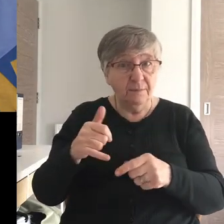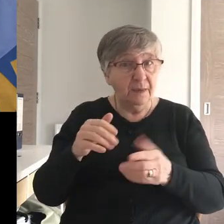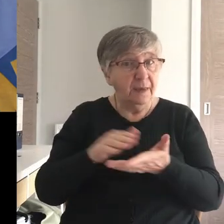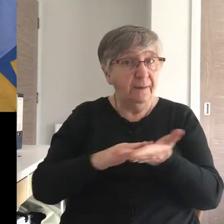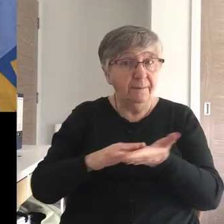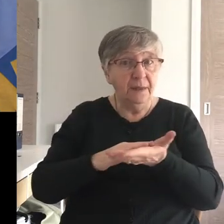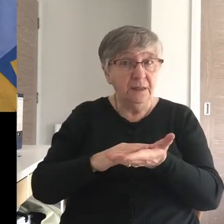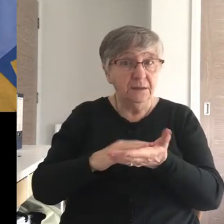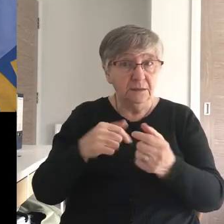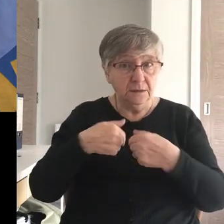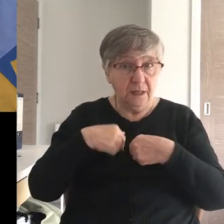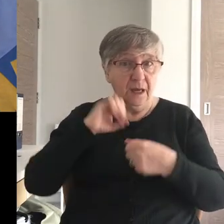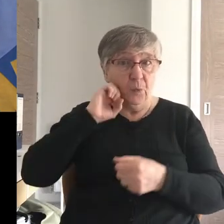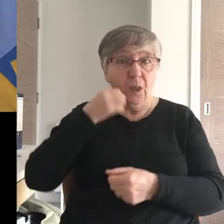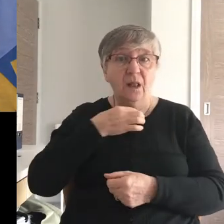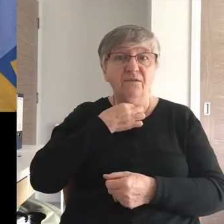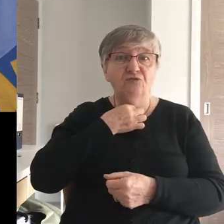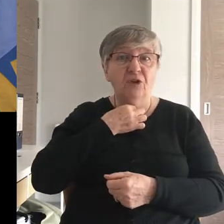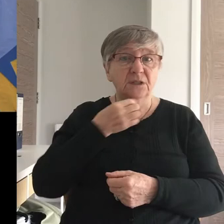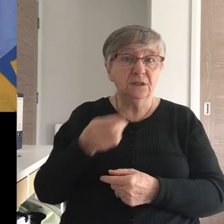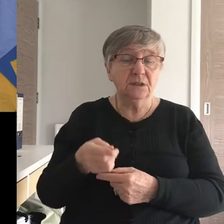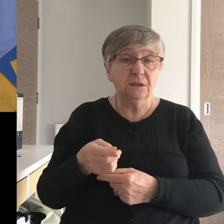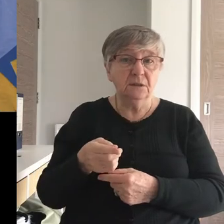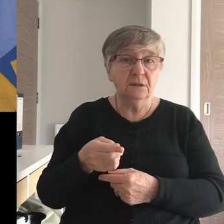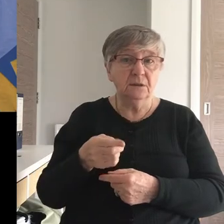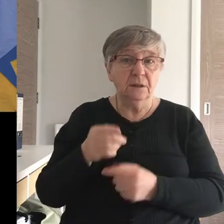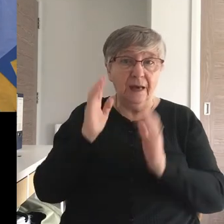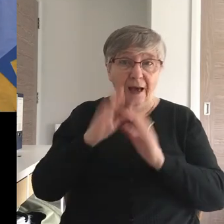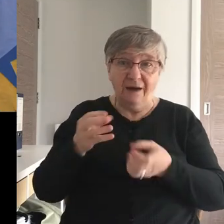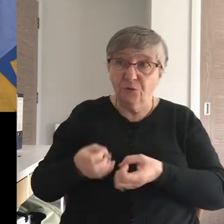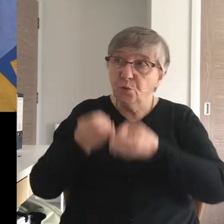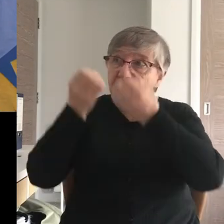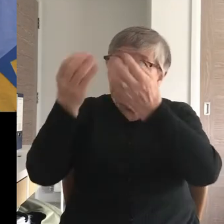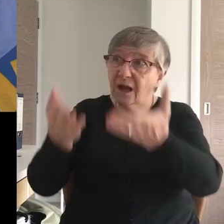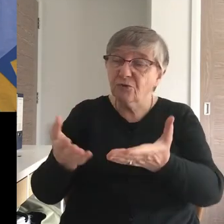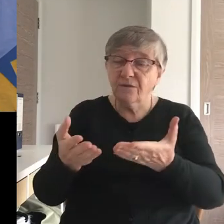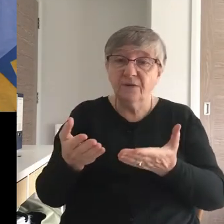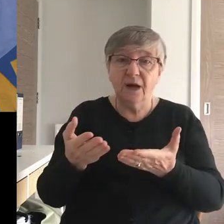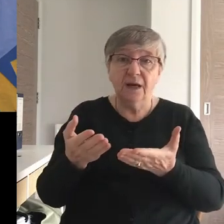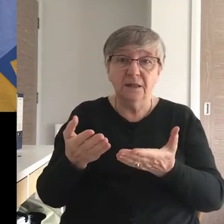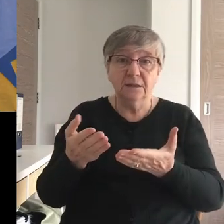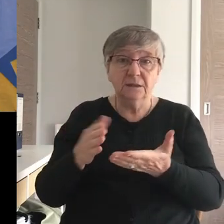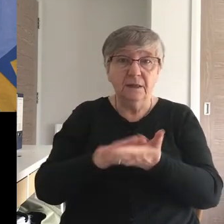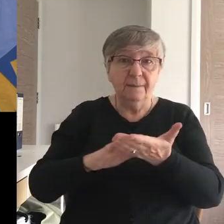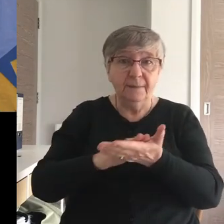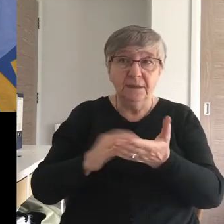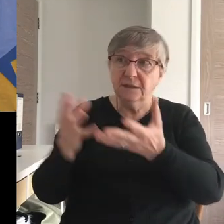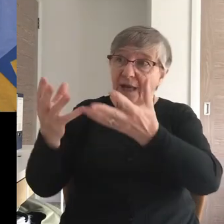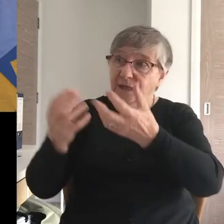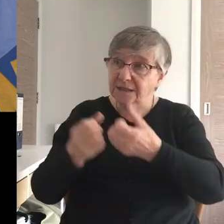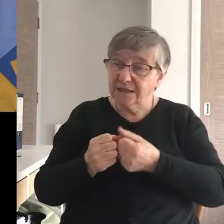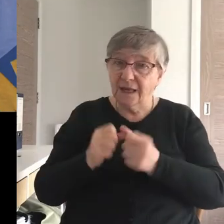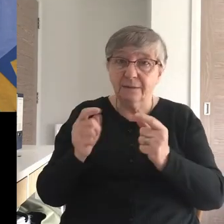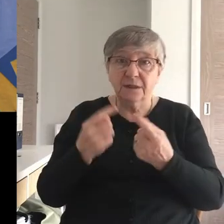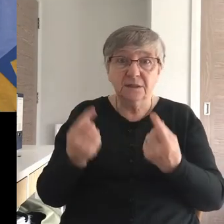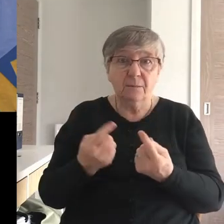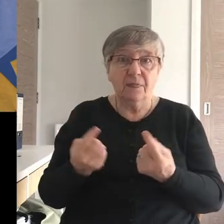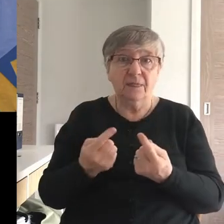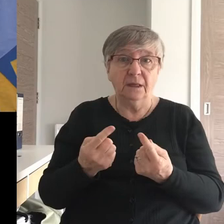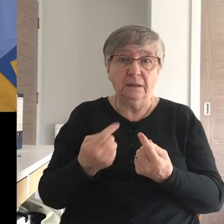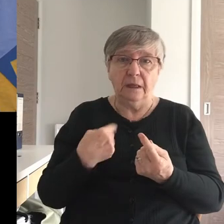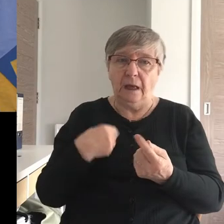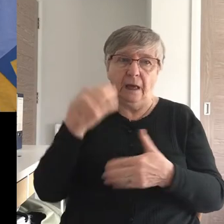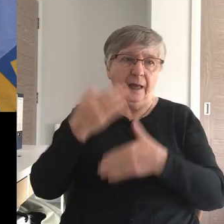at risk, even when it means making sacrifices, even when it means taking on something that maybe I